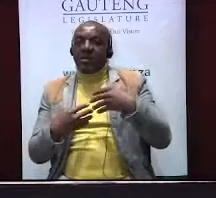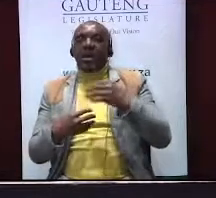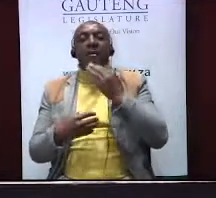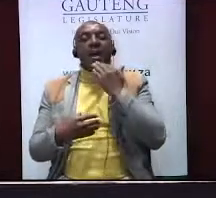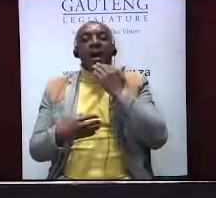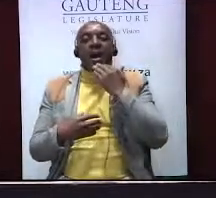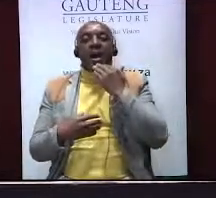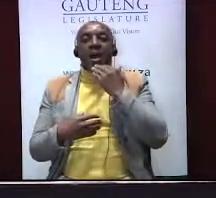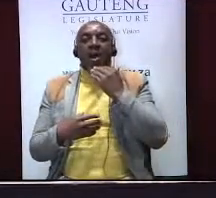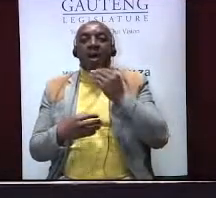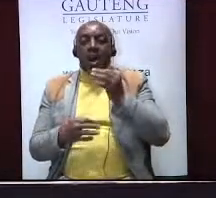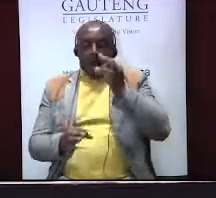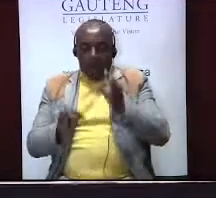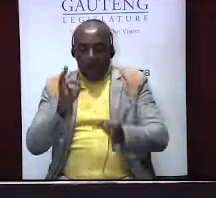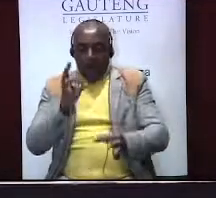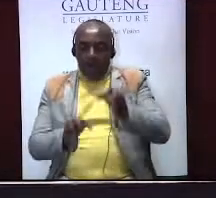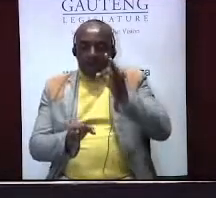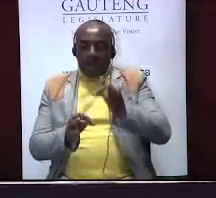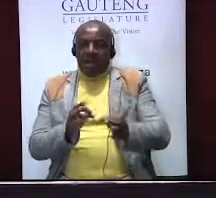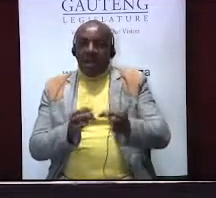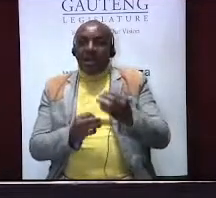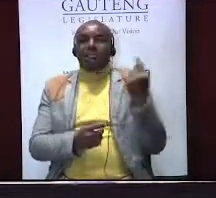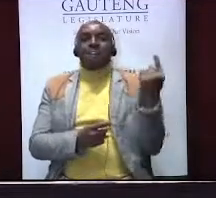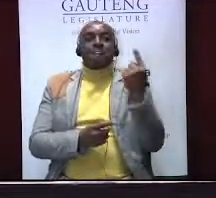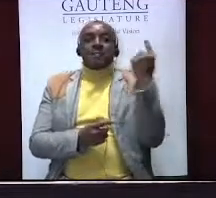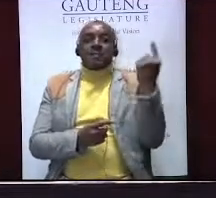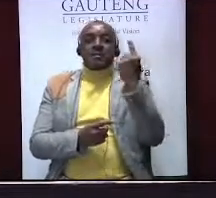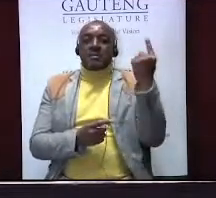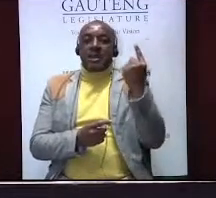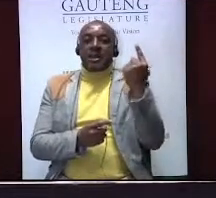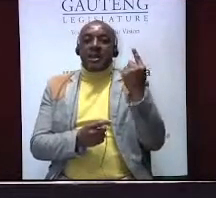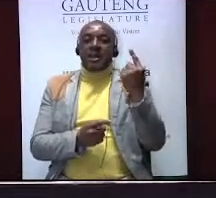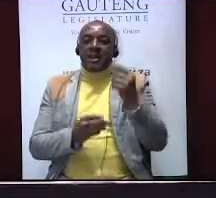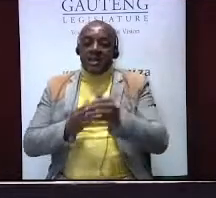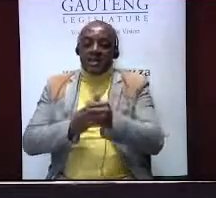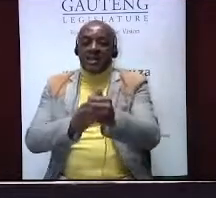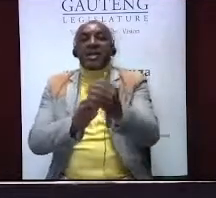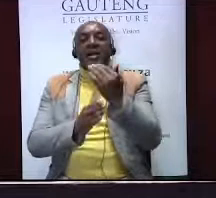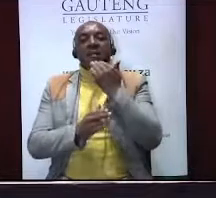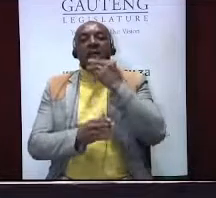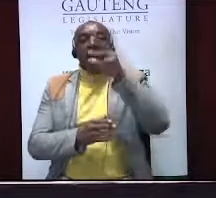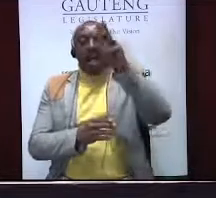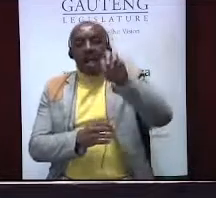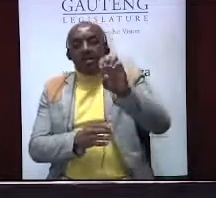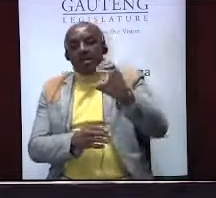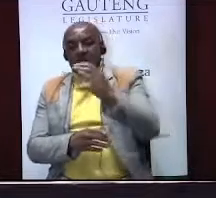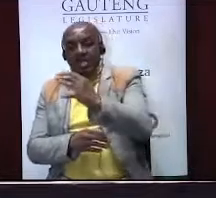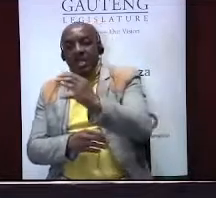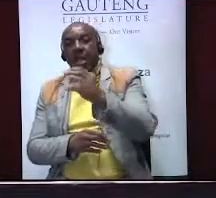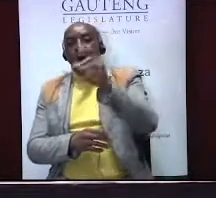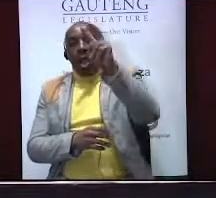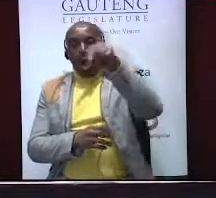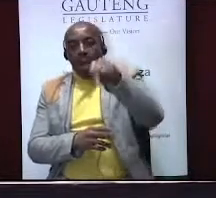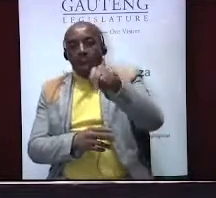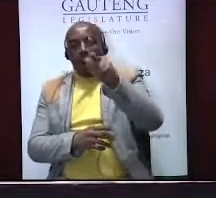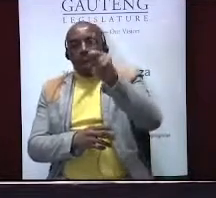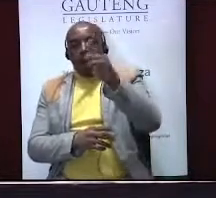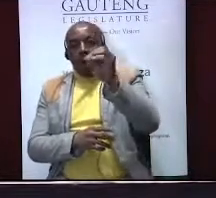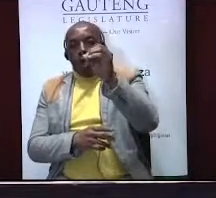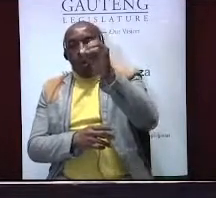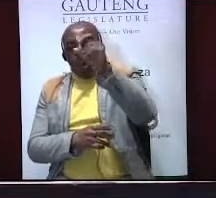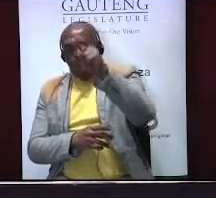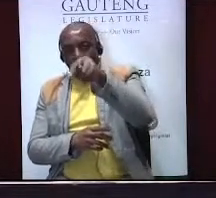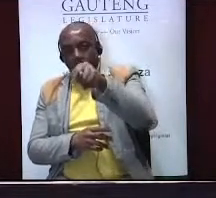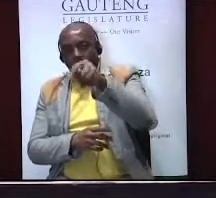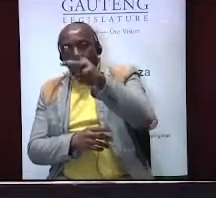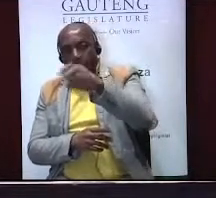principals, and the FBO sector is being led by MEC Nkomo Ralihook. On receiving your